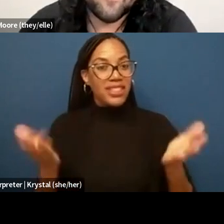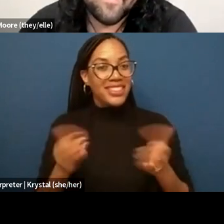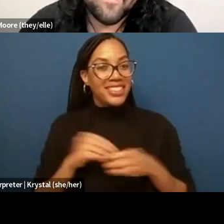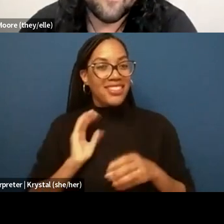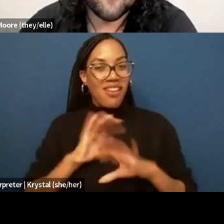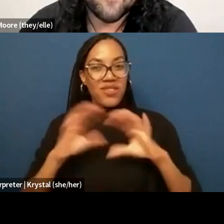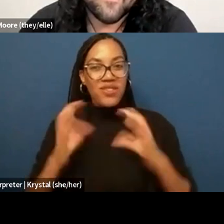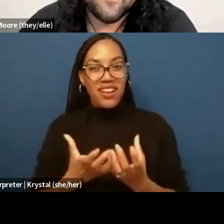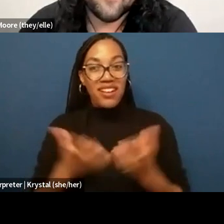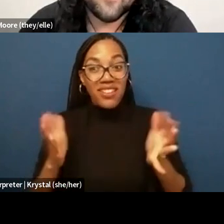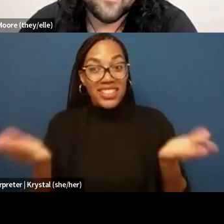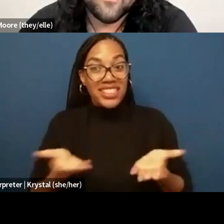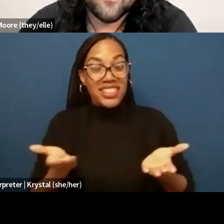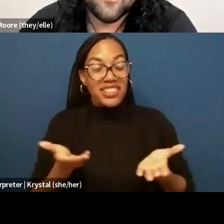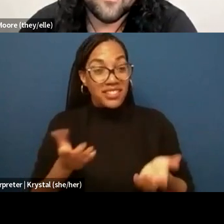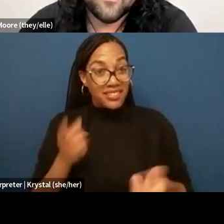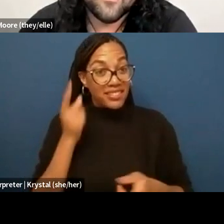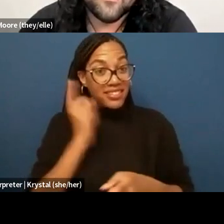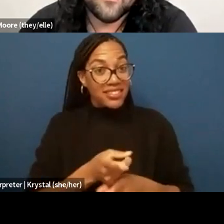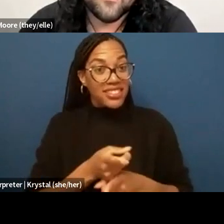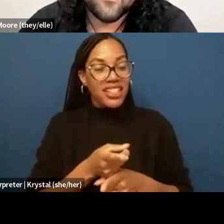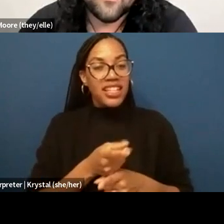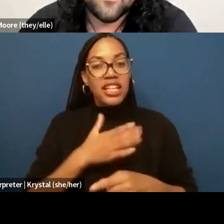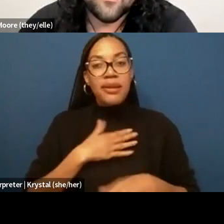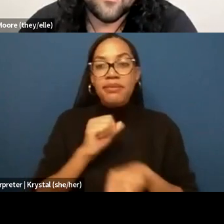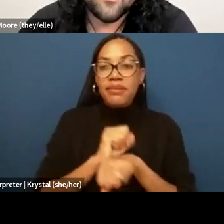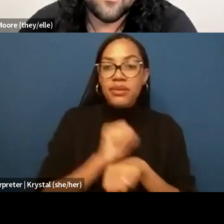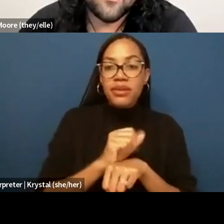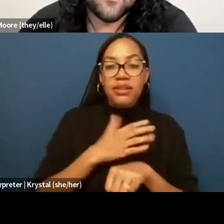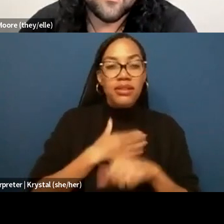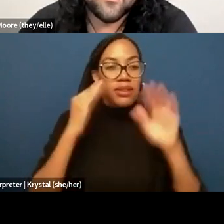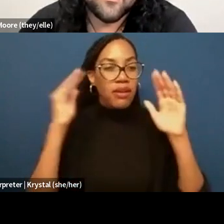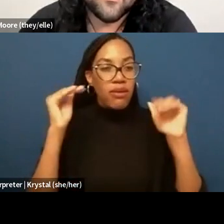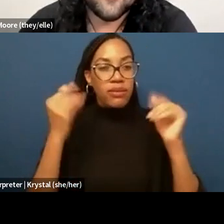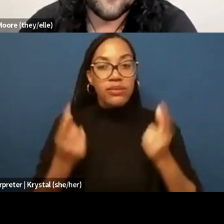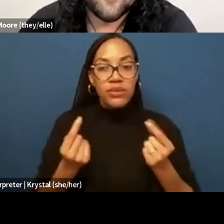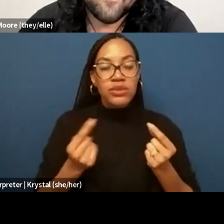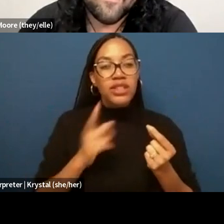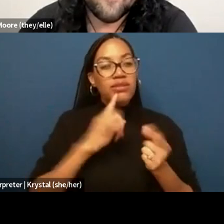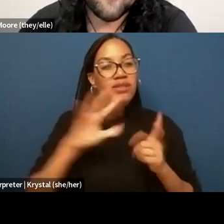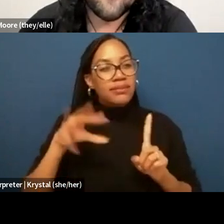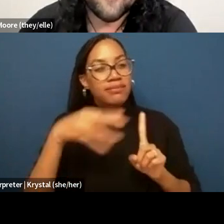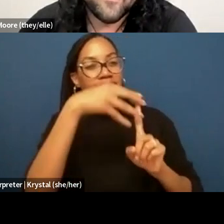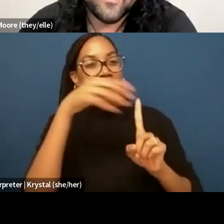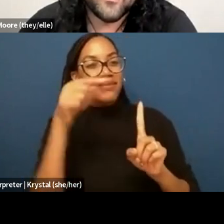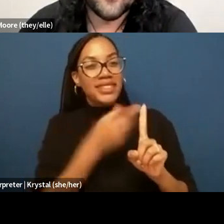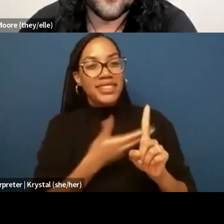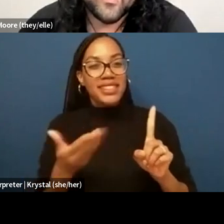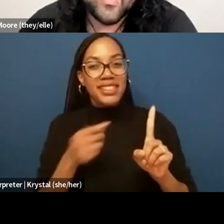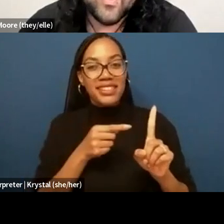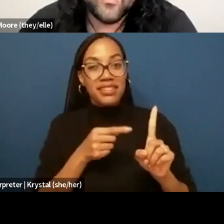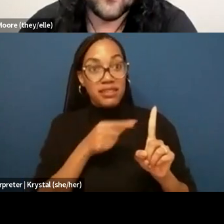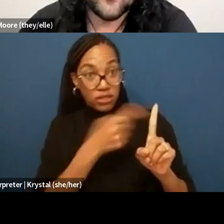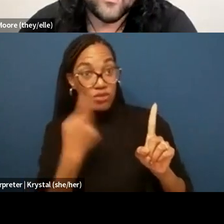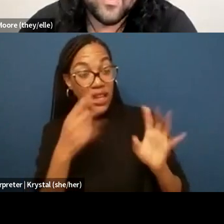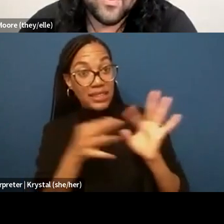here, right? And that we, and that a part of my work and my hope is to like uplift them and illuminate them and say like, hey, that what you just mentioned